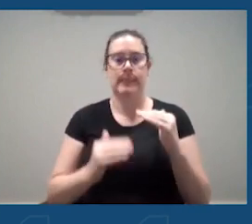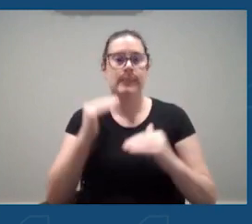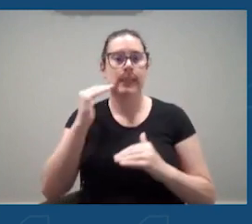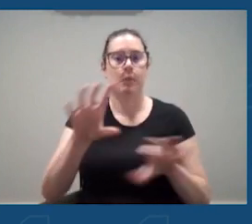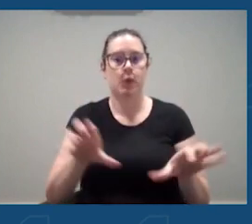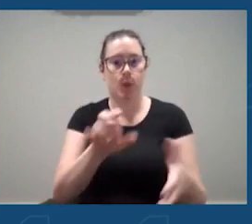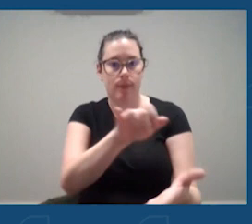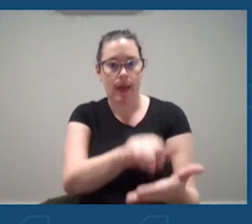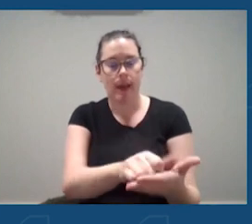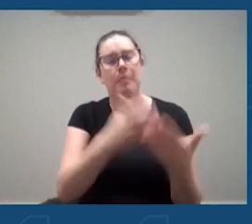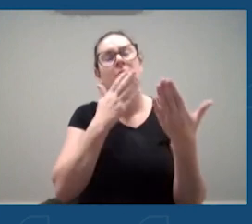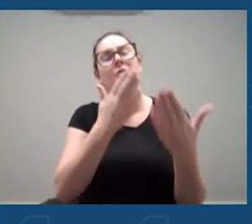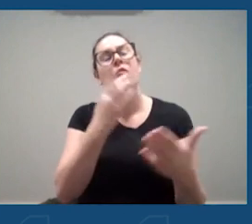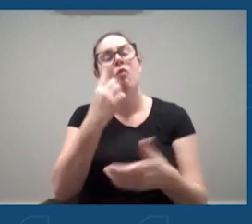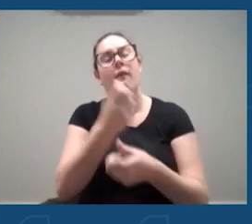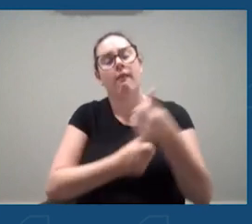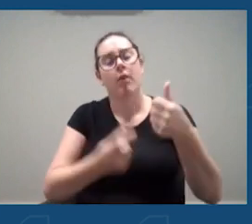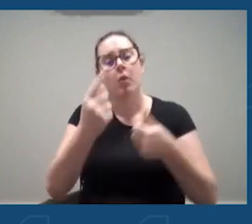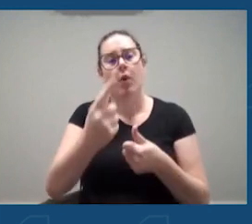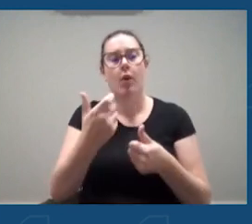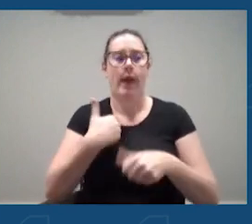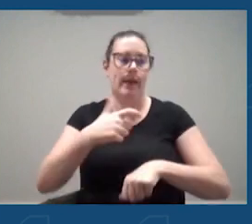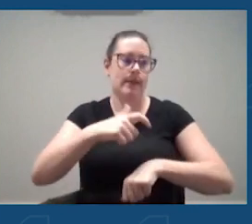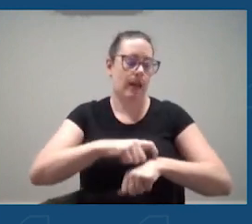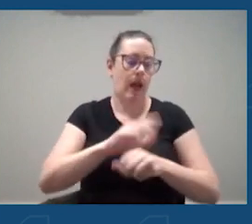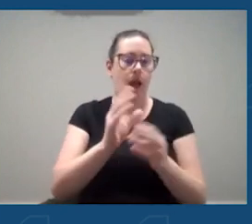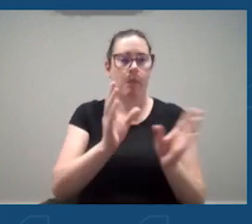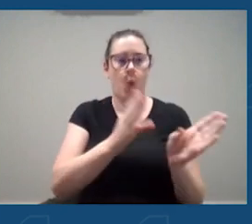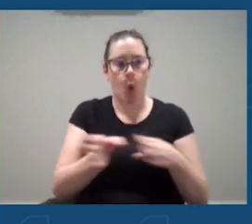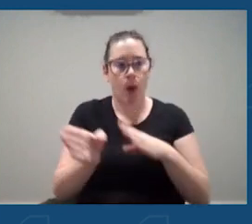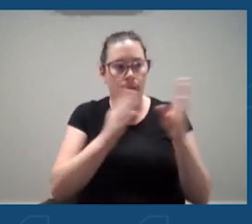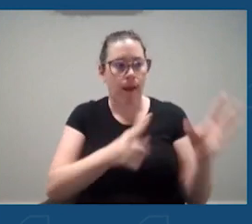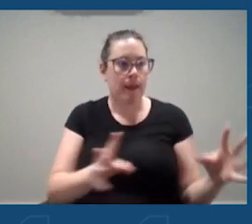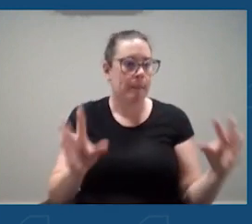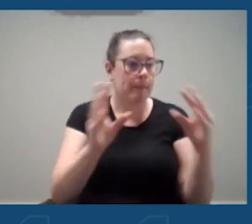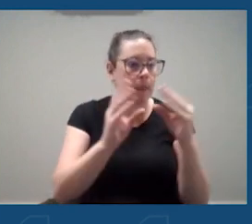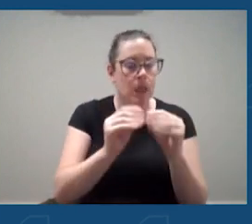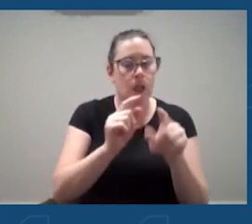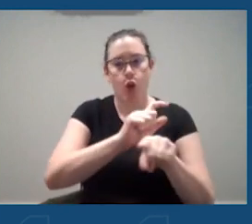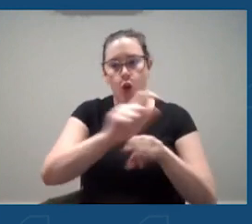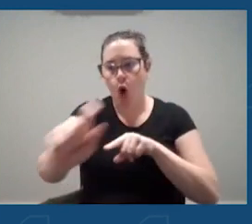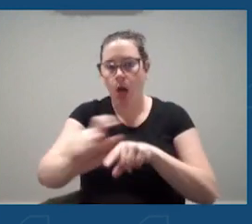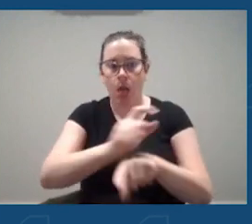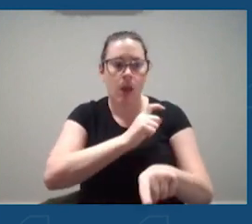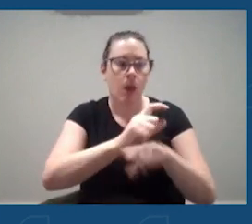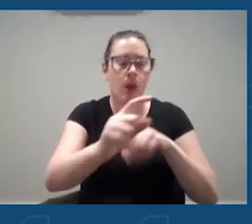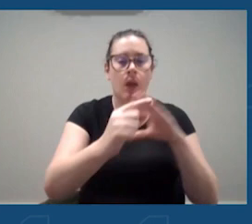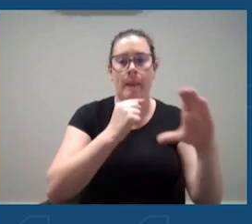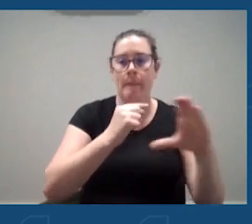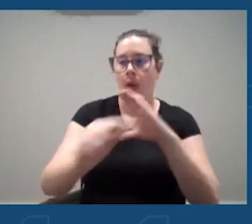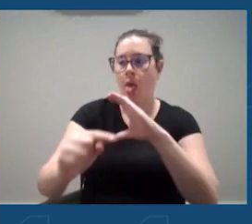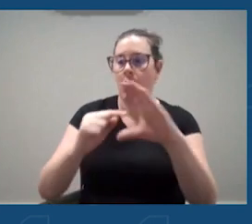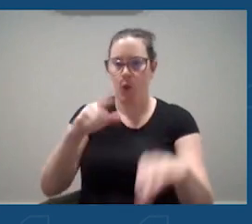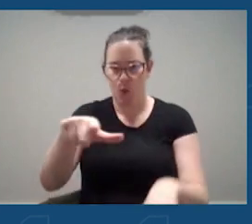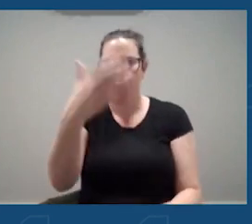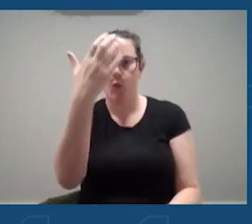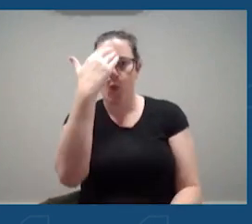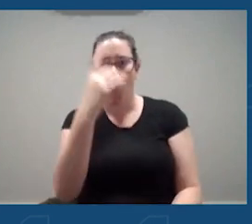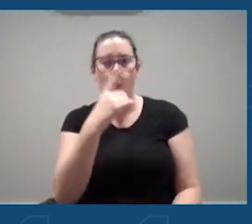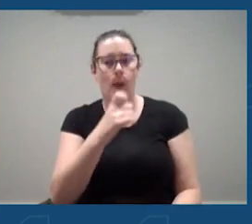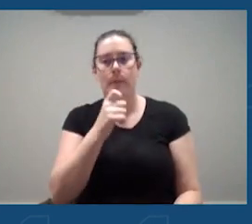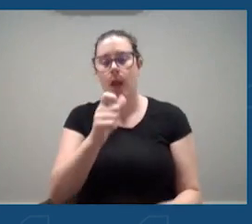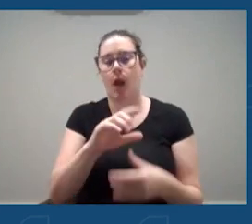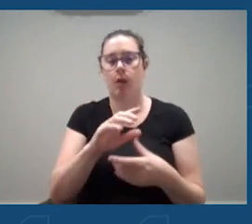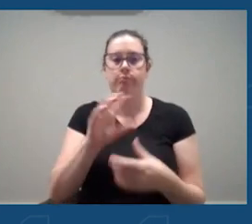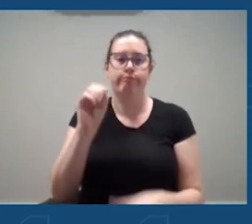spent the time and energy organizing, meeting, calling, emailing to get this bill done. You all know who you are. I'm not going to mention them because